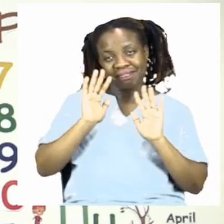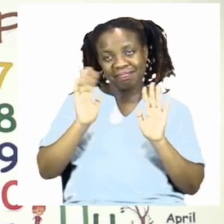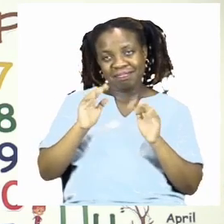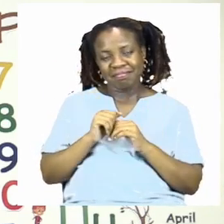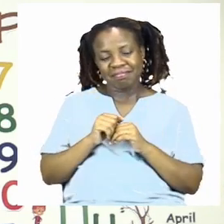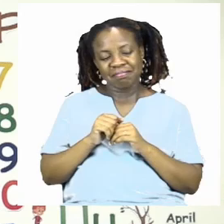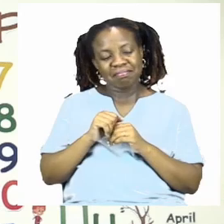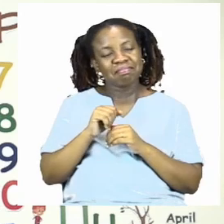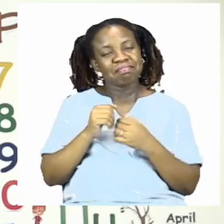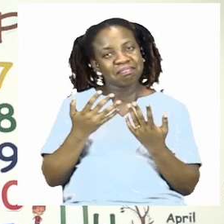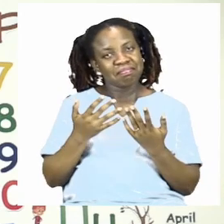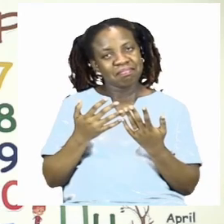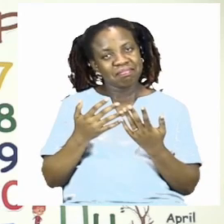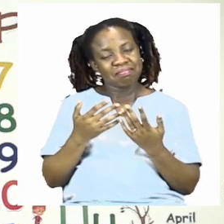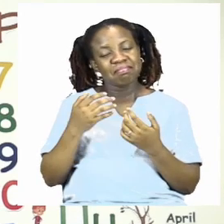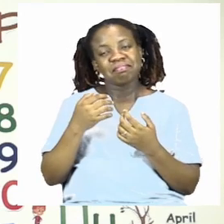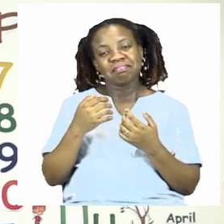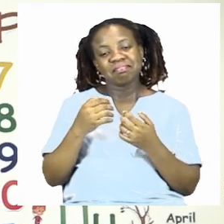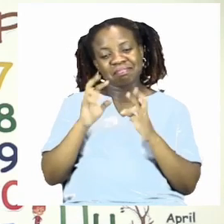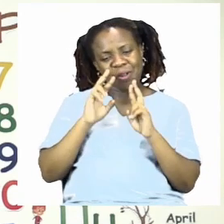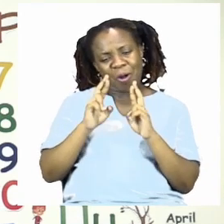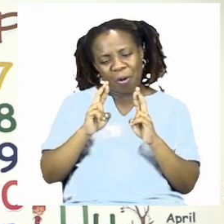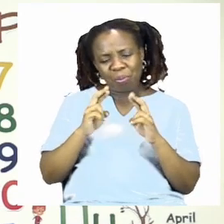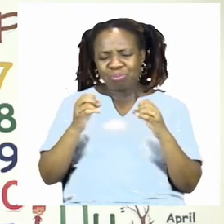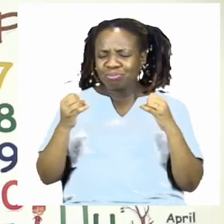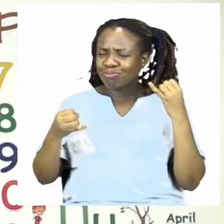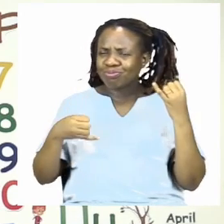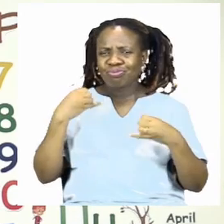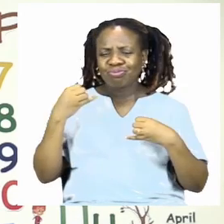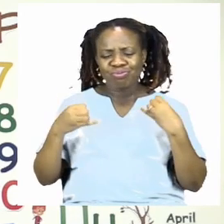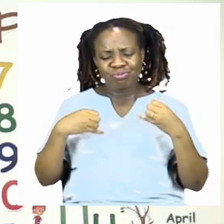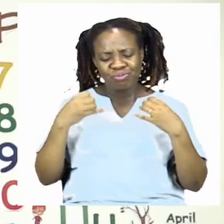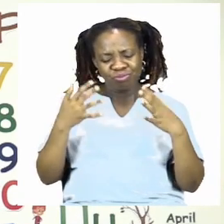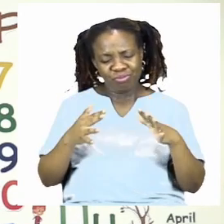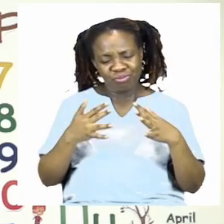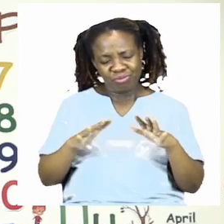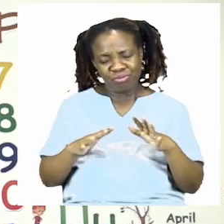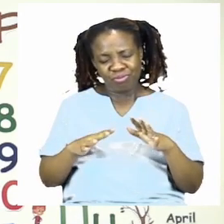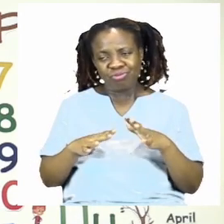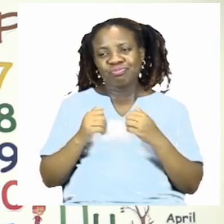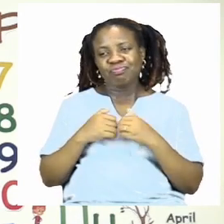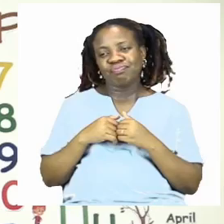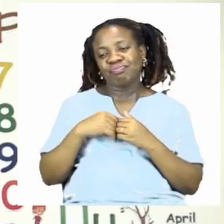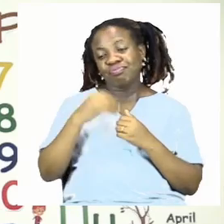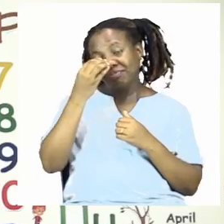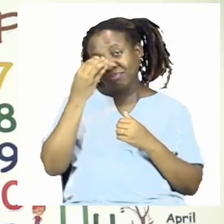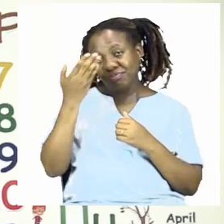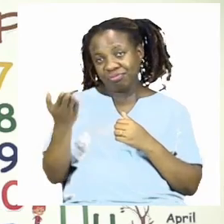today? Now, everyone, I hope you will have lots of fun finishing all your lessons. So from Zoshi and I,